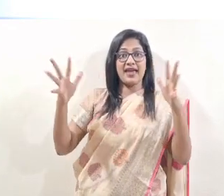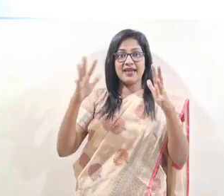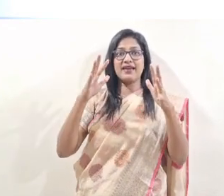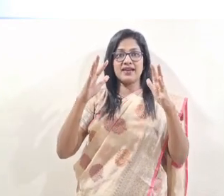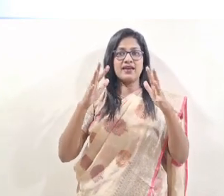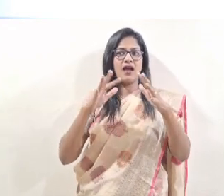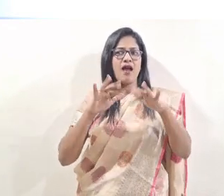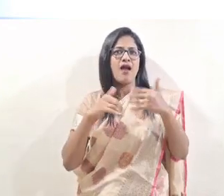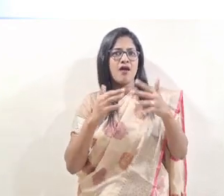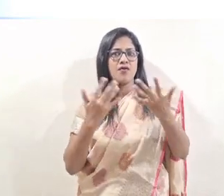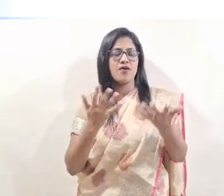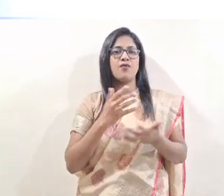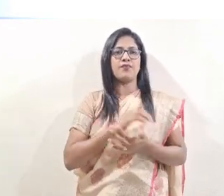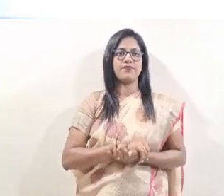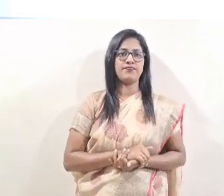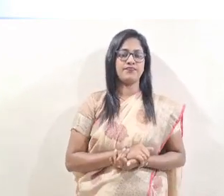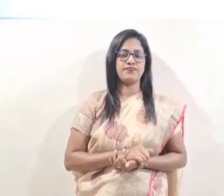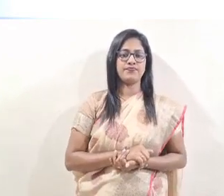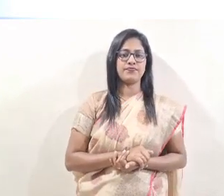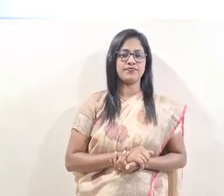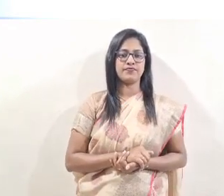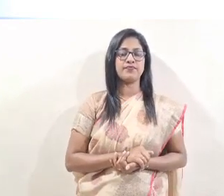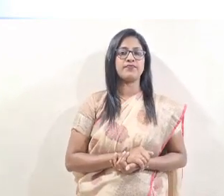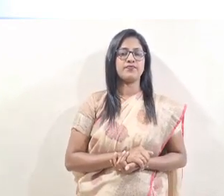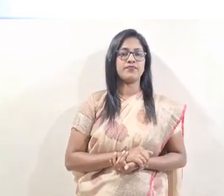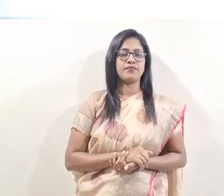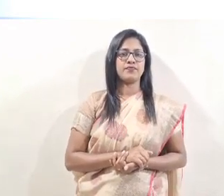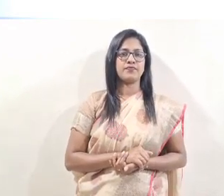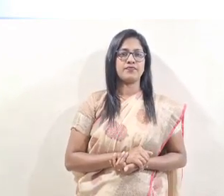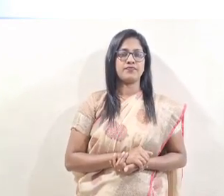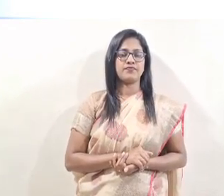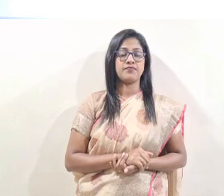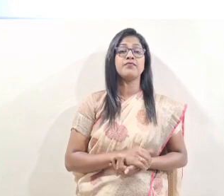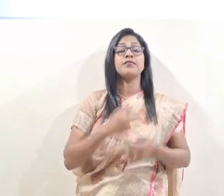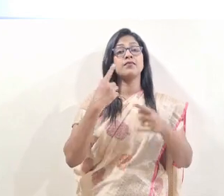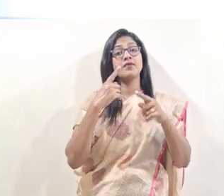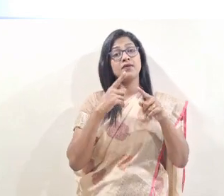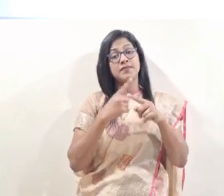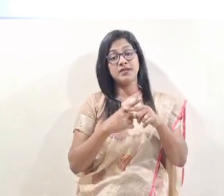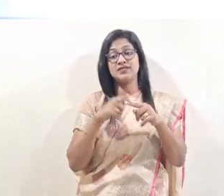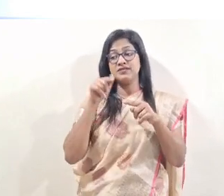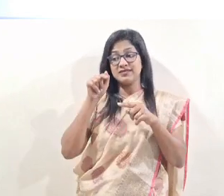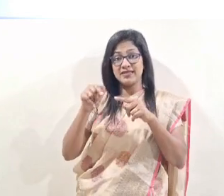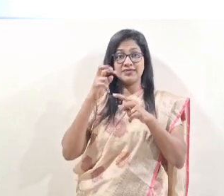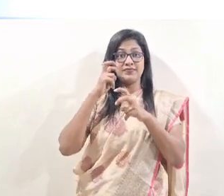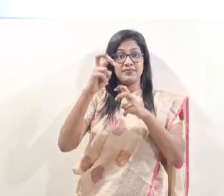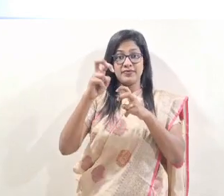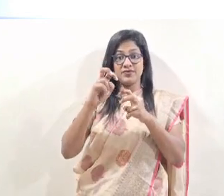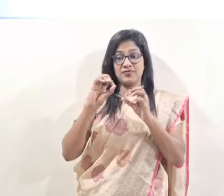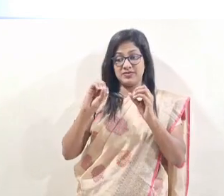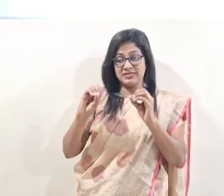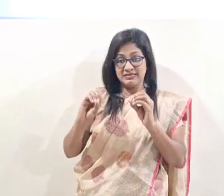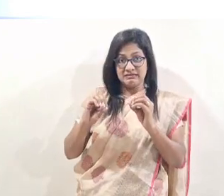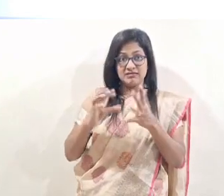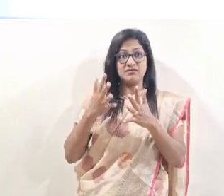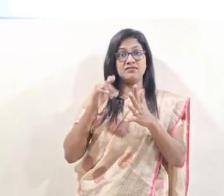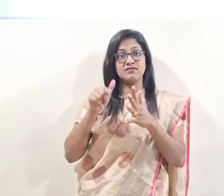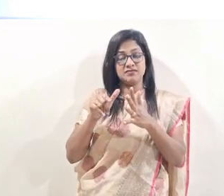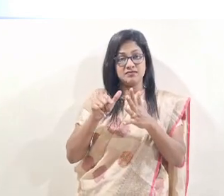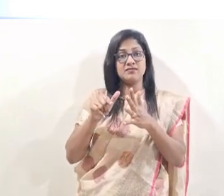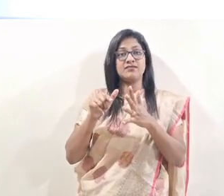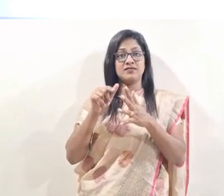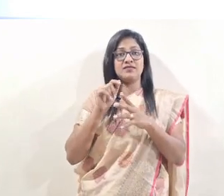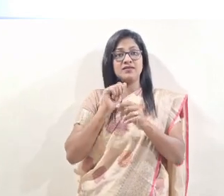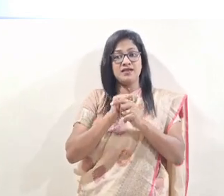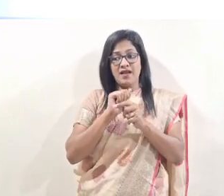transport systems. And what all we learned from how